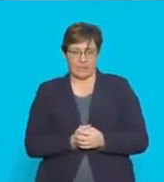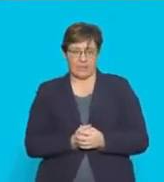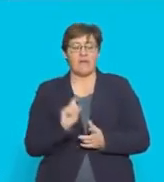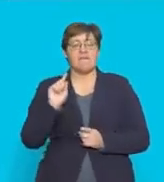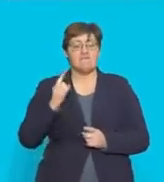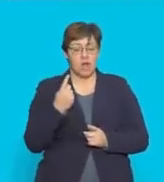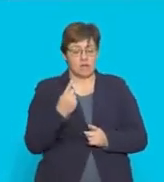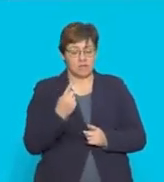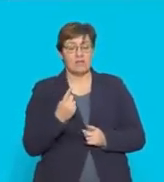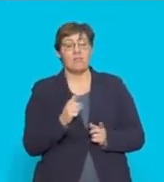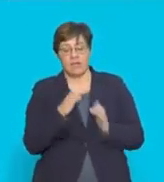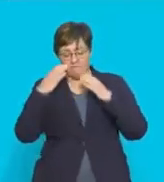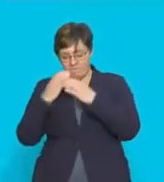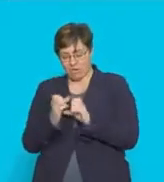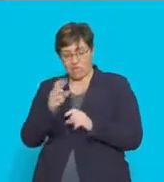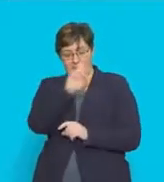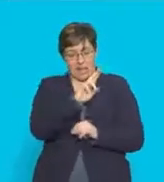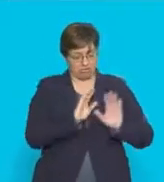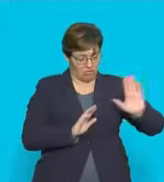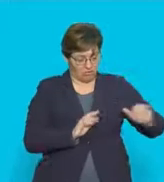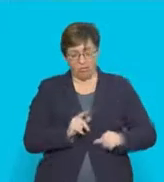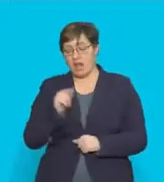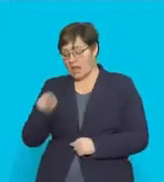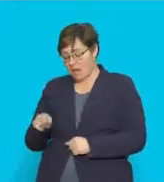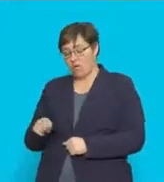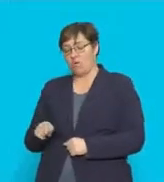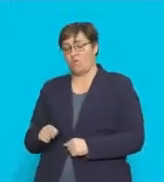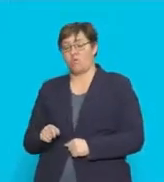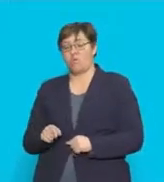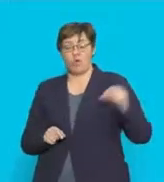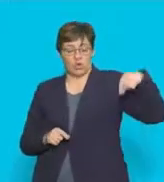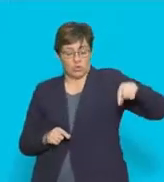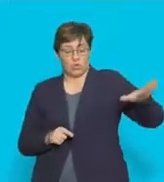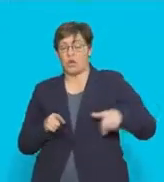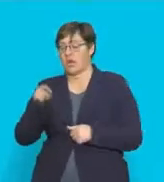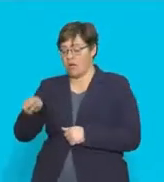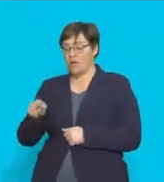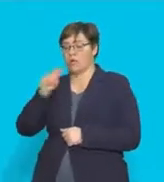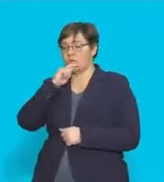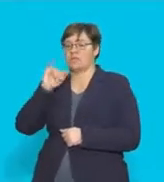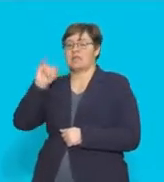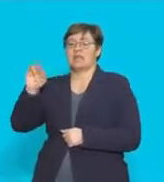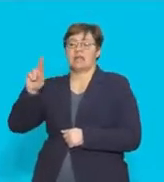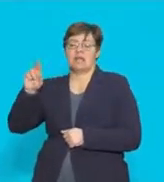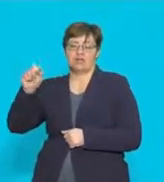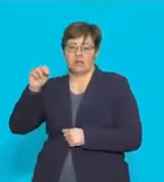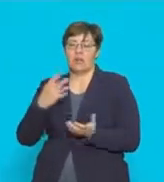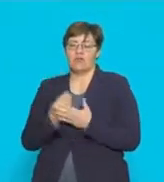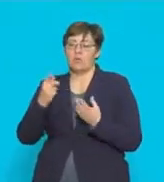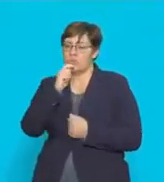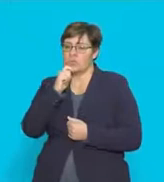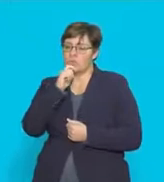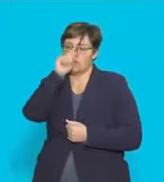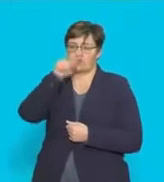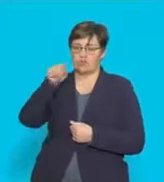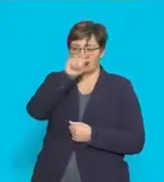irrational numbers, right? So this, if we use an operation of a square root or a cube